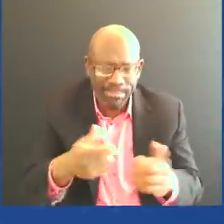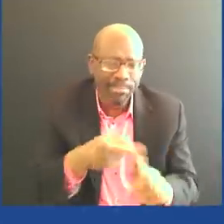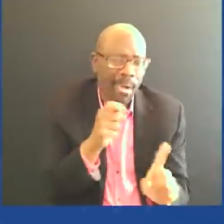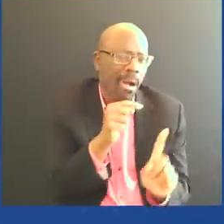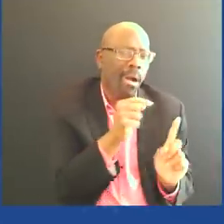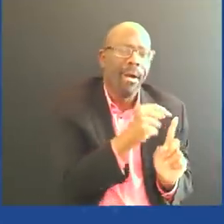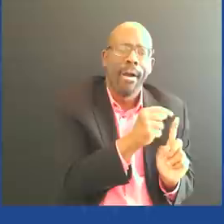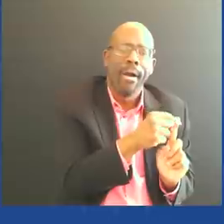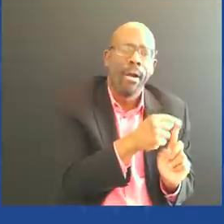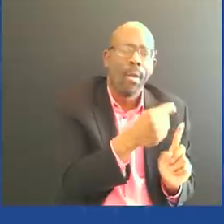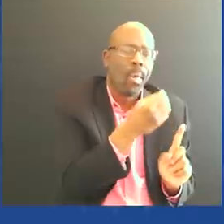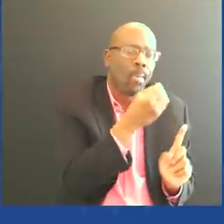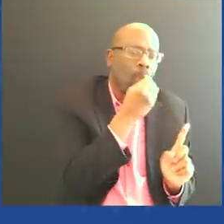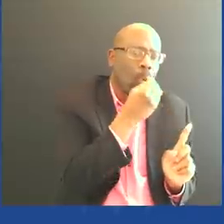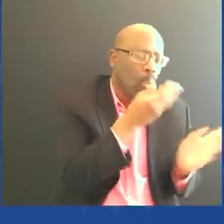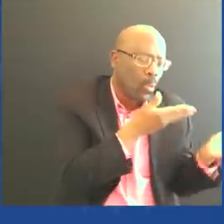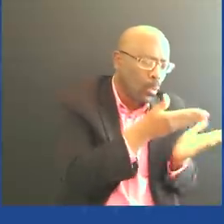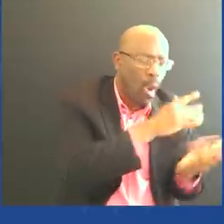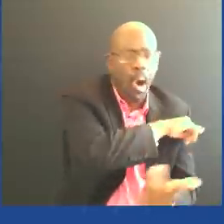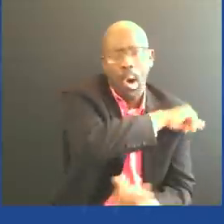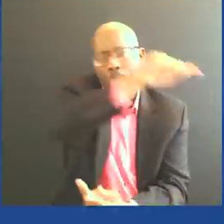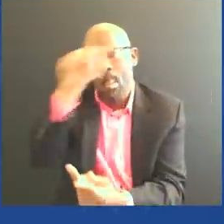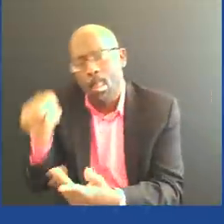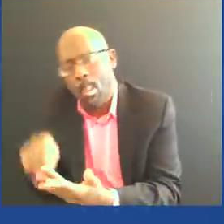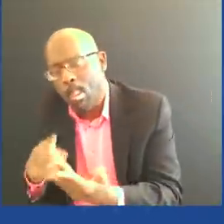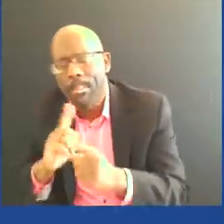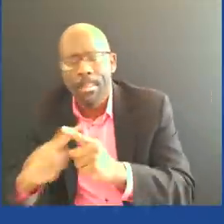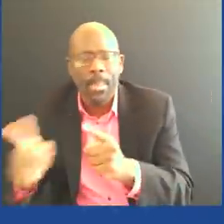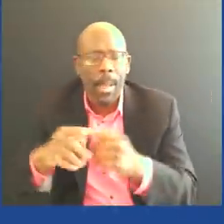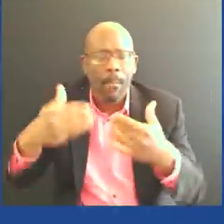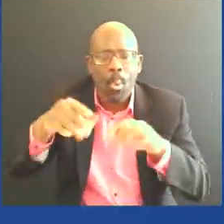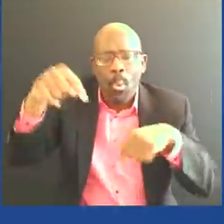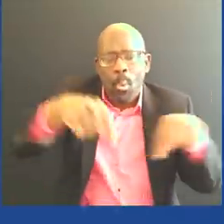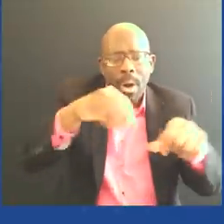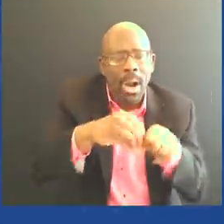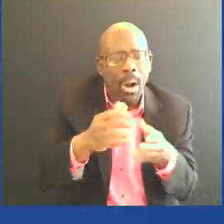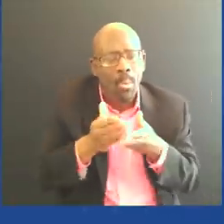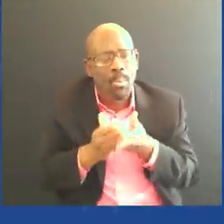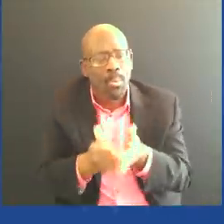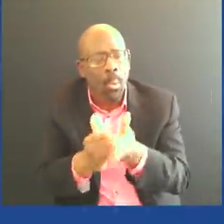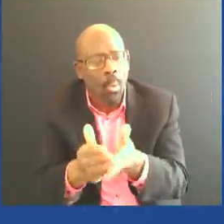on this ship is incredible, and we all salute you.